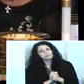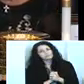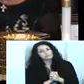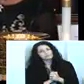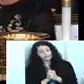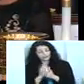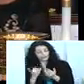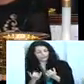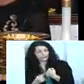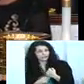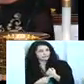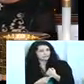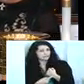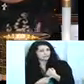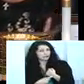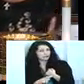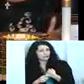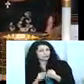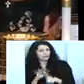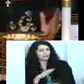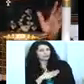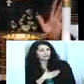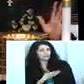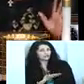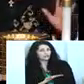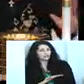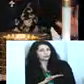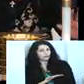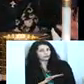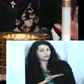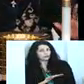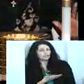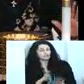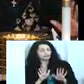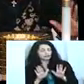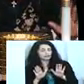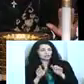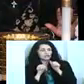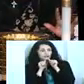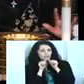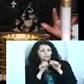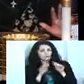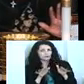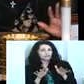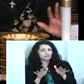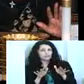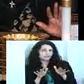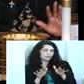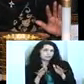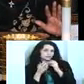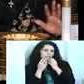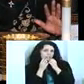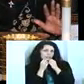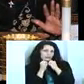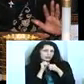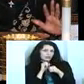In this time, if you're willing, would you reach out and help to bless and consecrate these, the gifts that Jesus left for